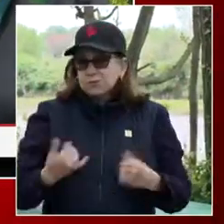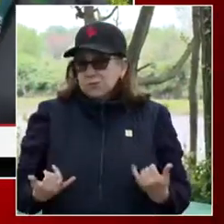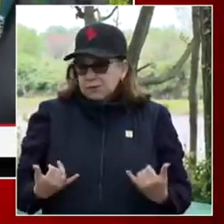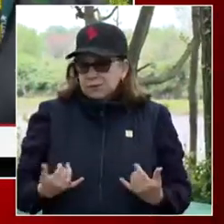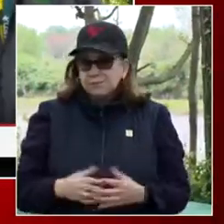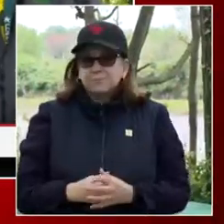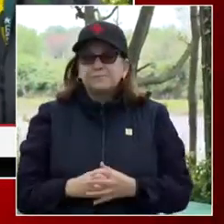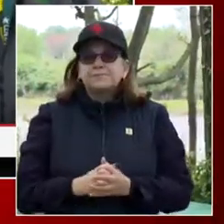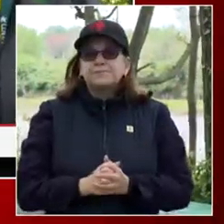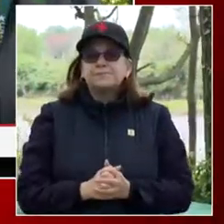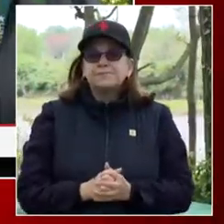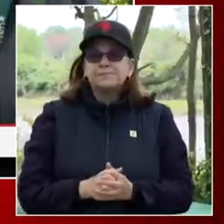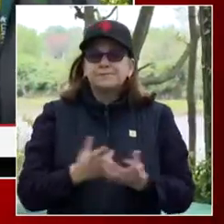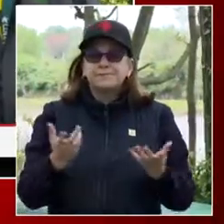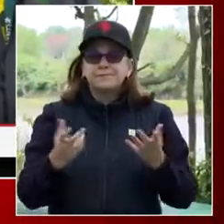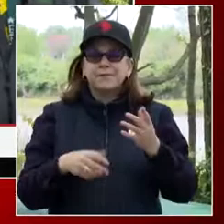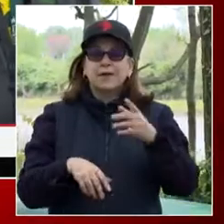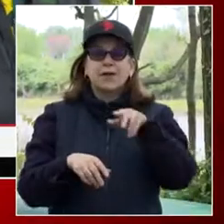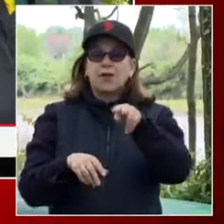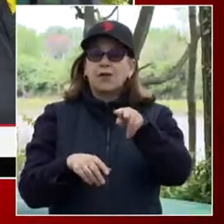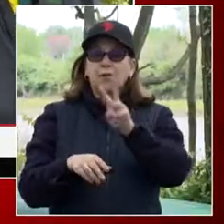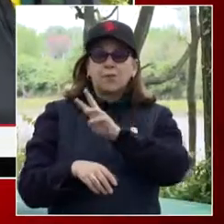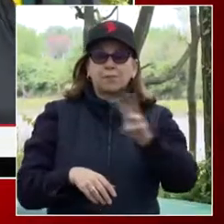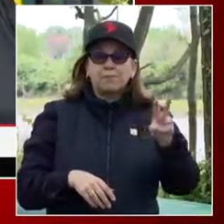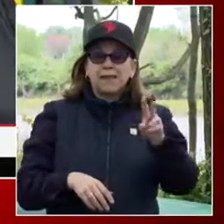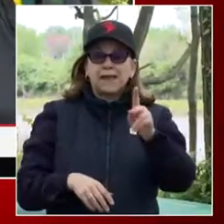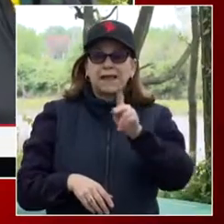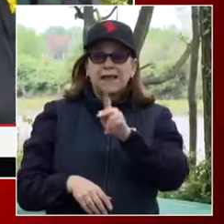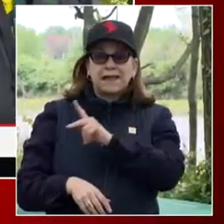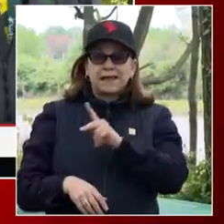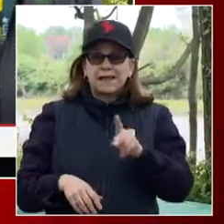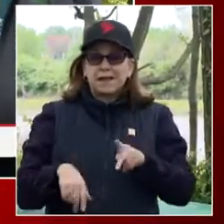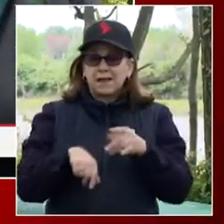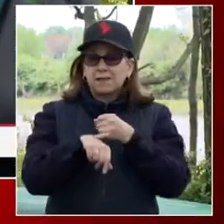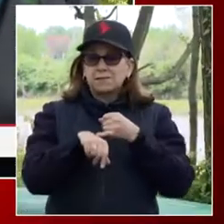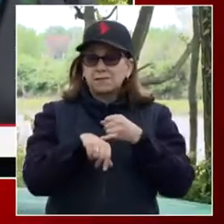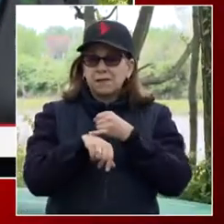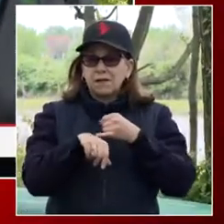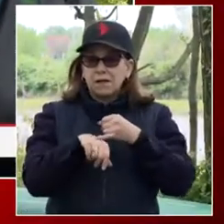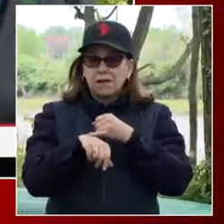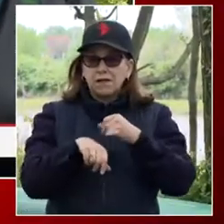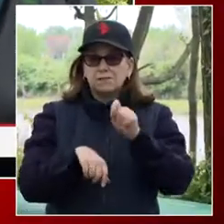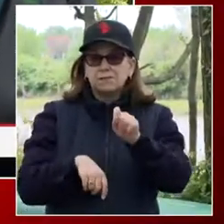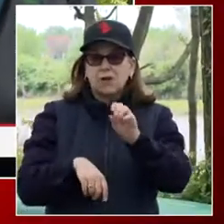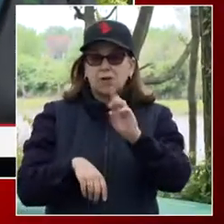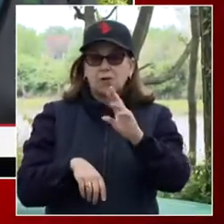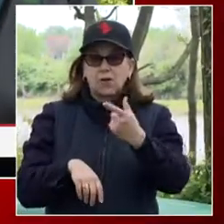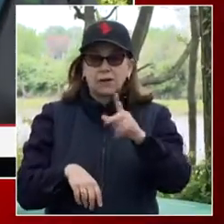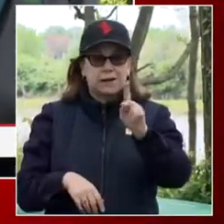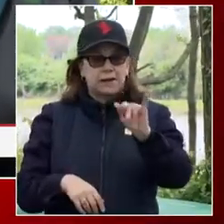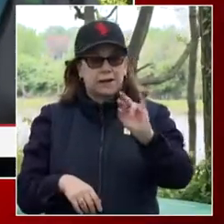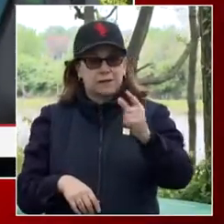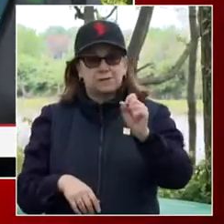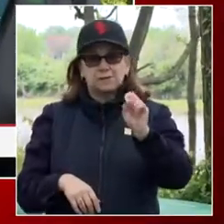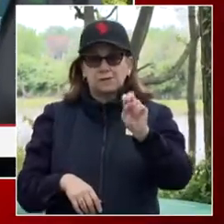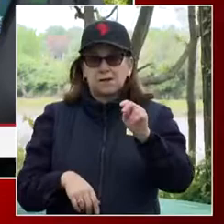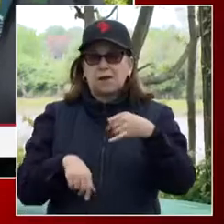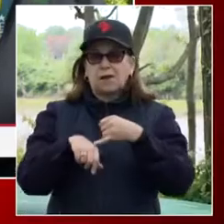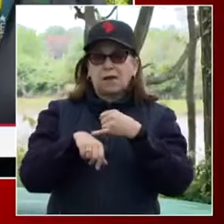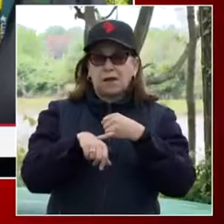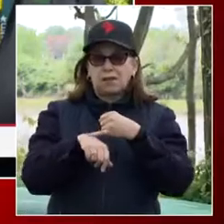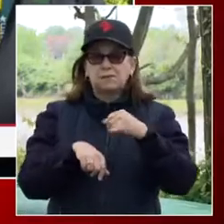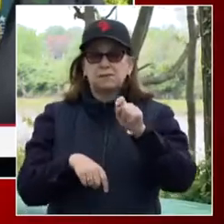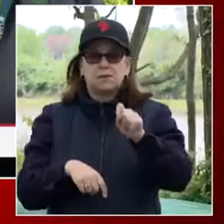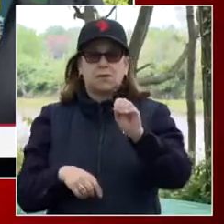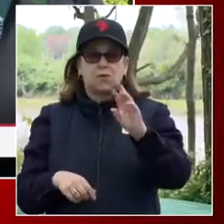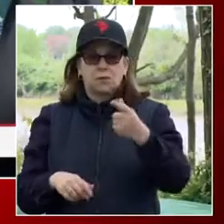KingmanIsland.org. You can sign up. Every Saturday we'll be out this spring and summer and inviting everyone to come out with us to participate in this